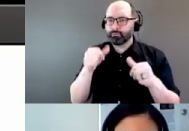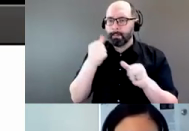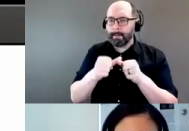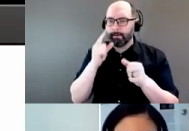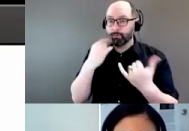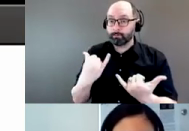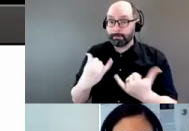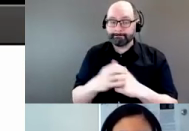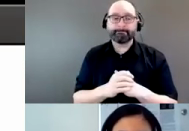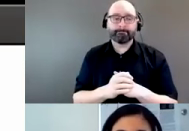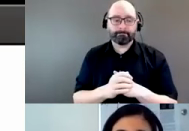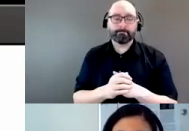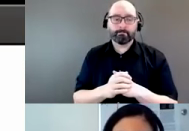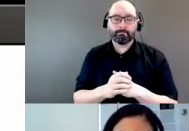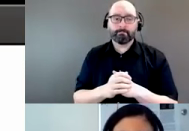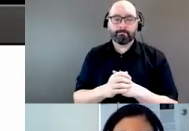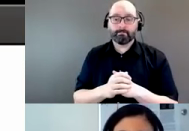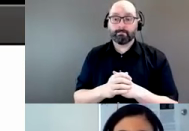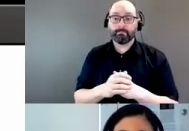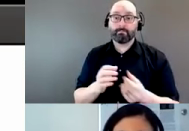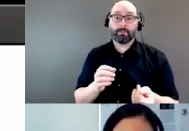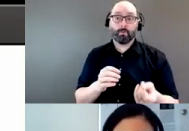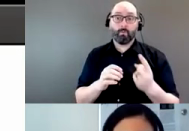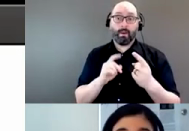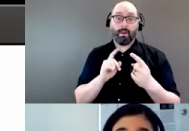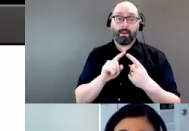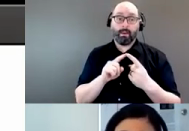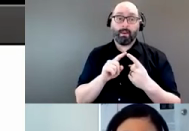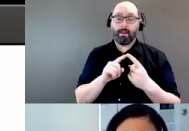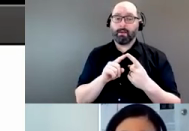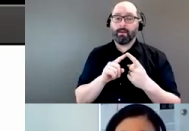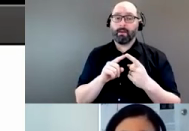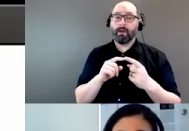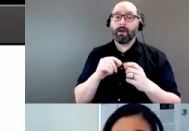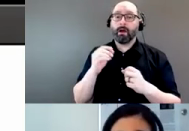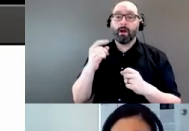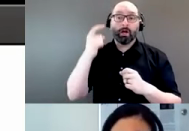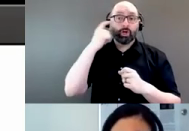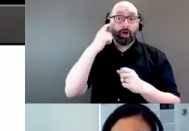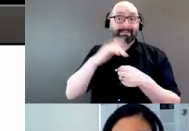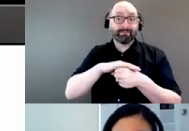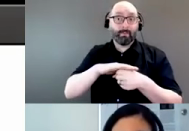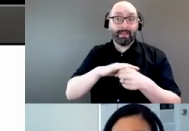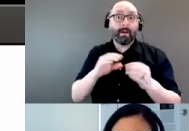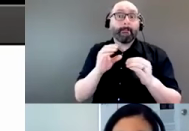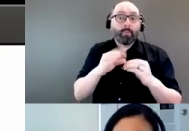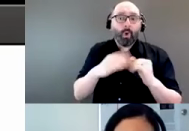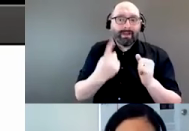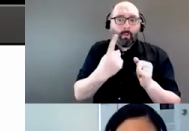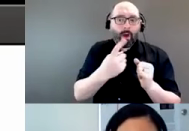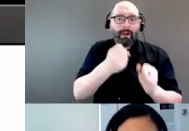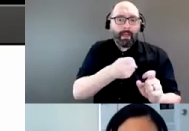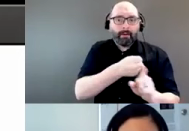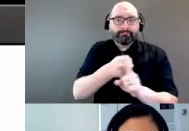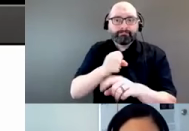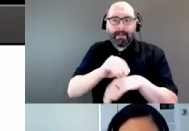this lecture, I think that one is that more than one cognitive domain can be affected and can